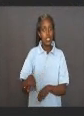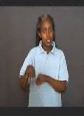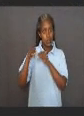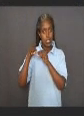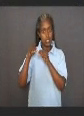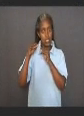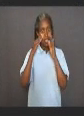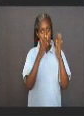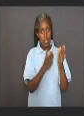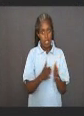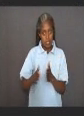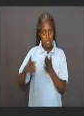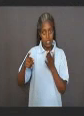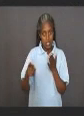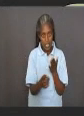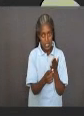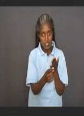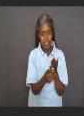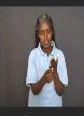Students, let's get ready.